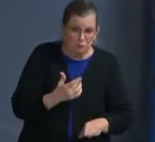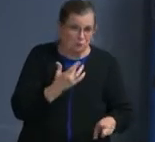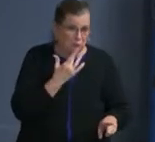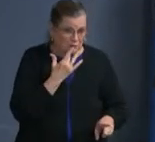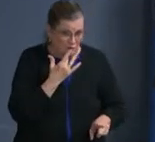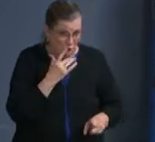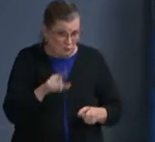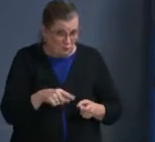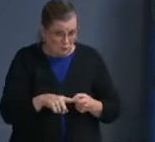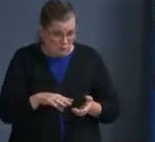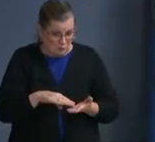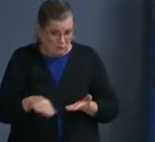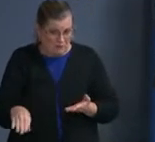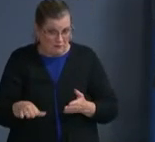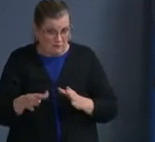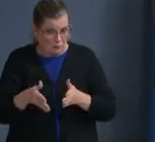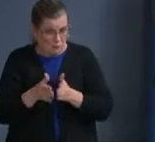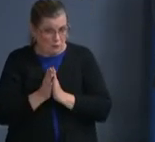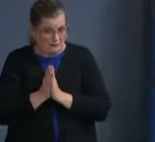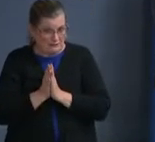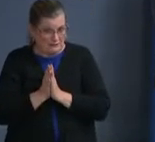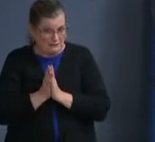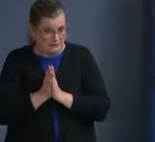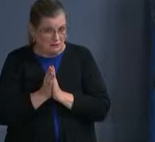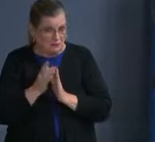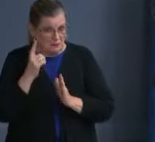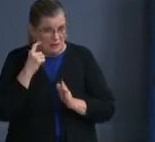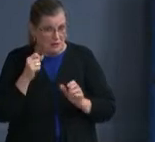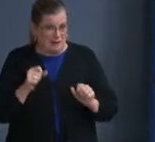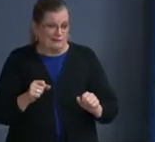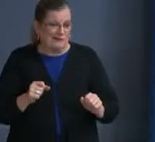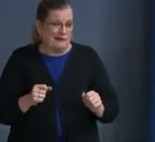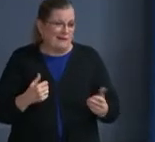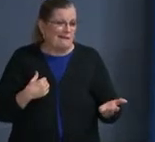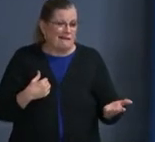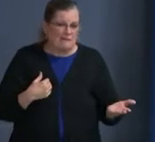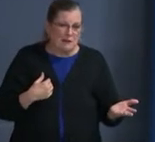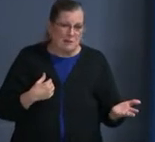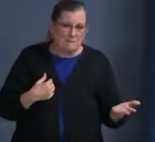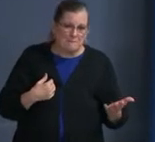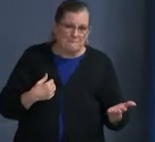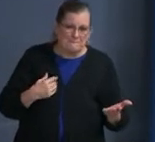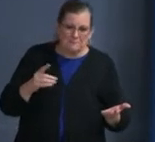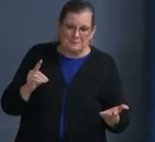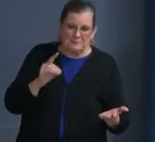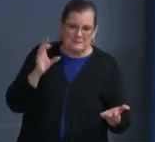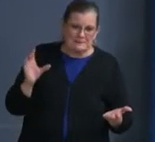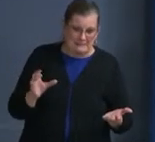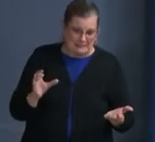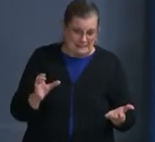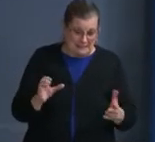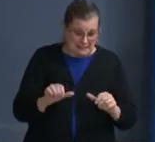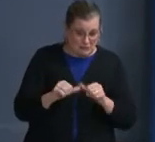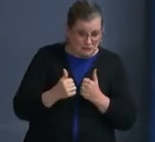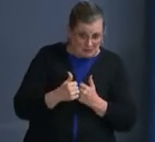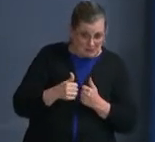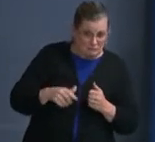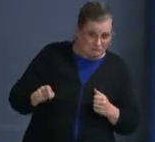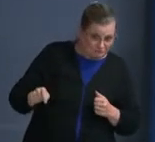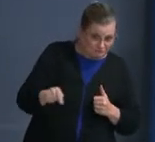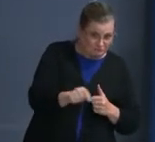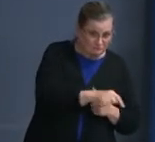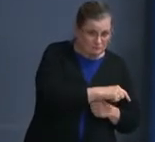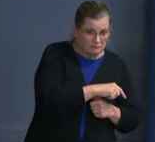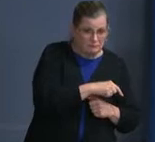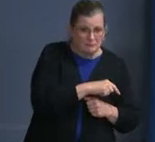waiver requests because we can have the district's agencies opine and